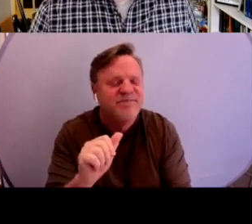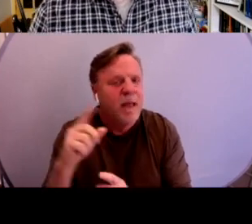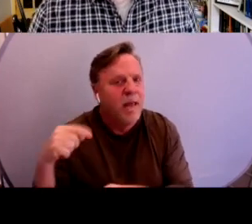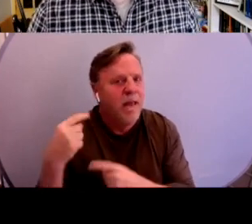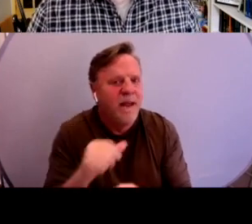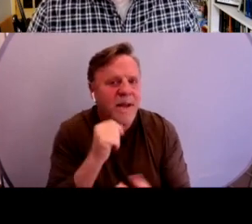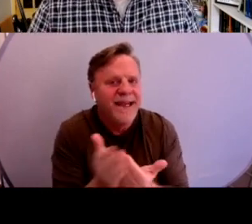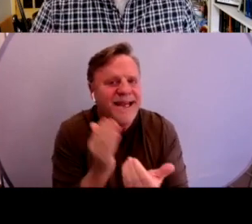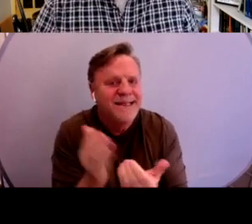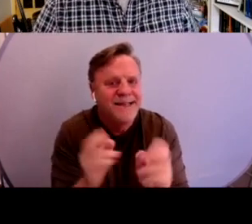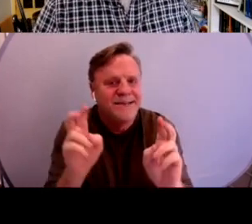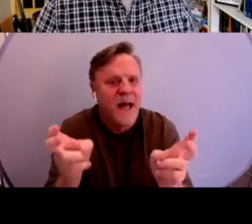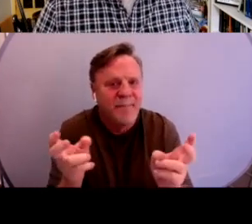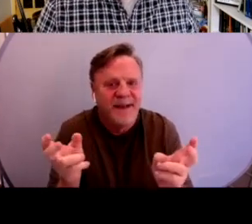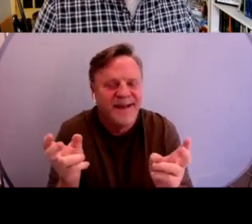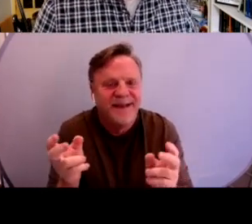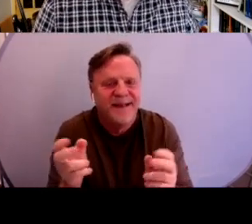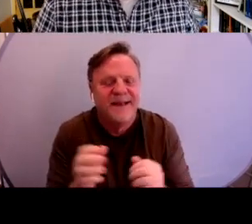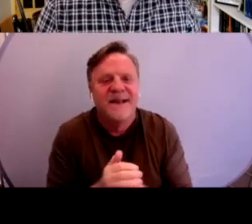to address.